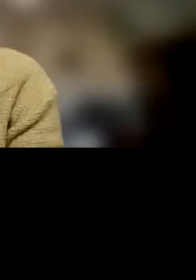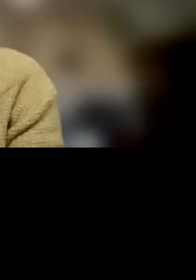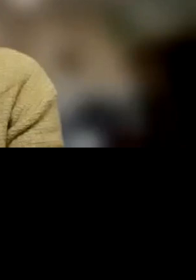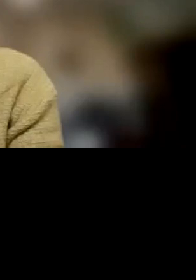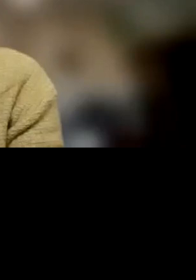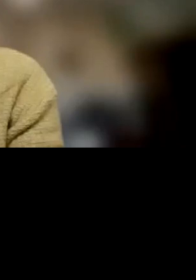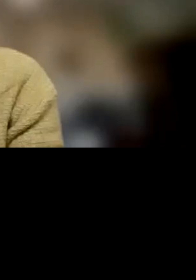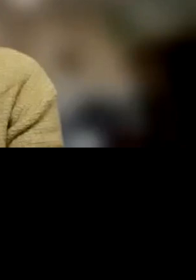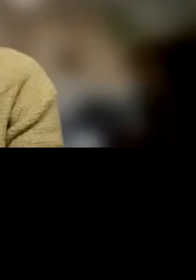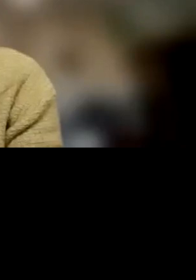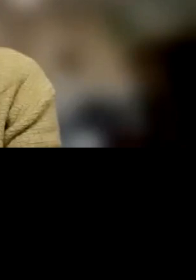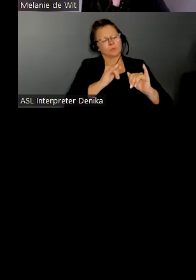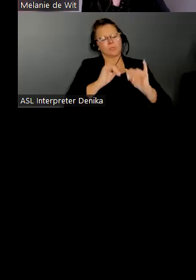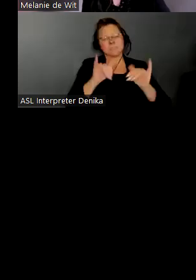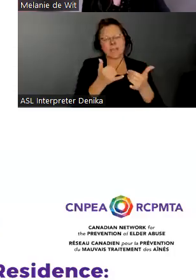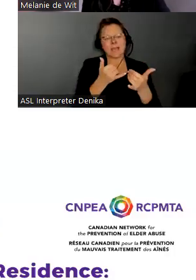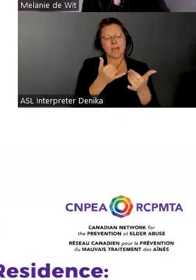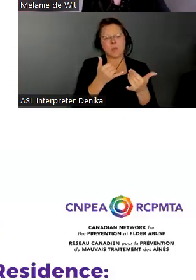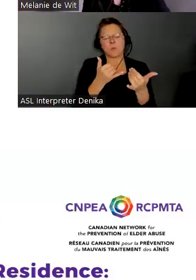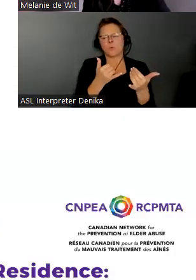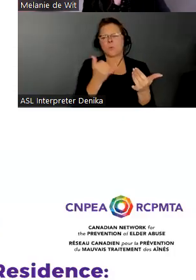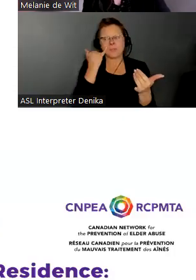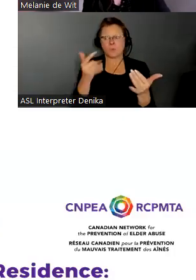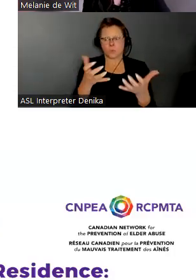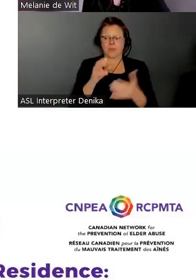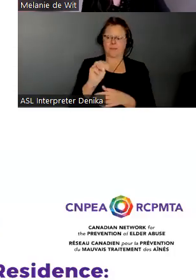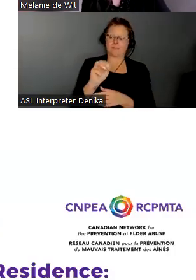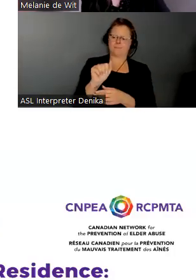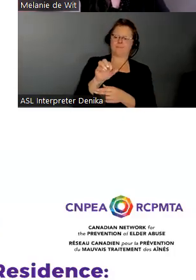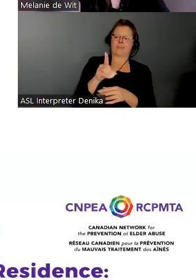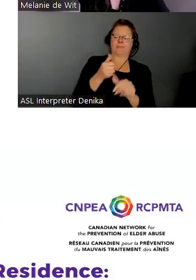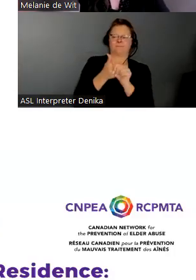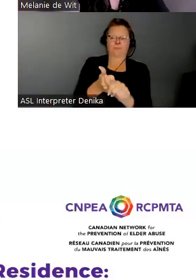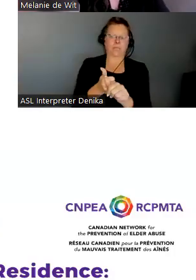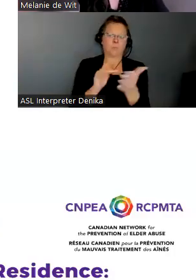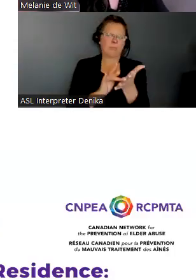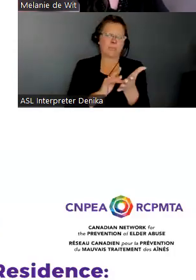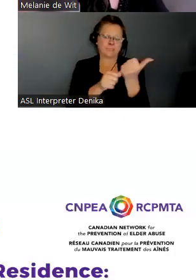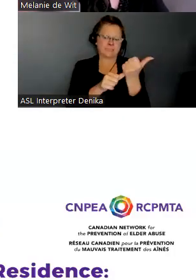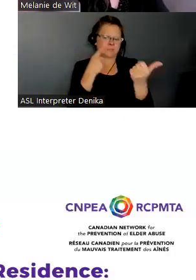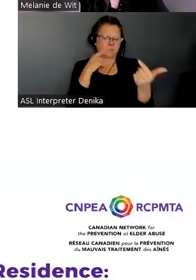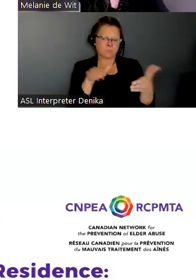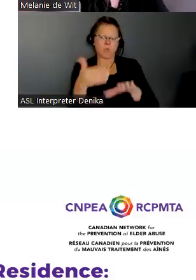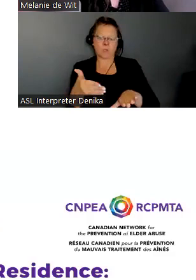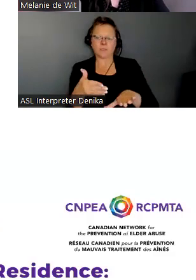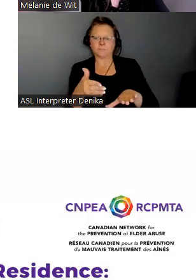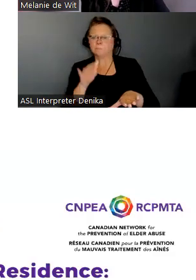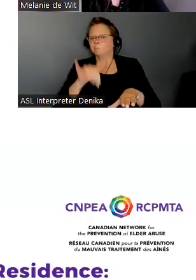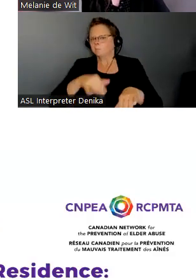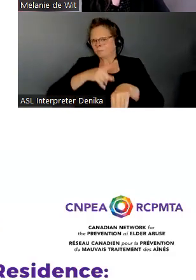for medically assisted dying. You have to be capable at the time of the medically assisted